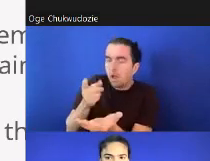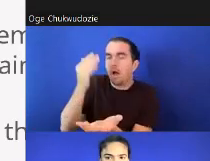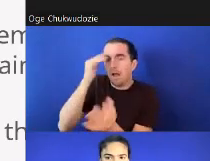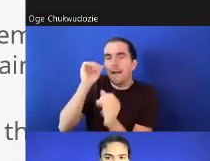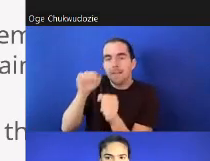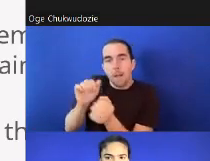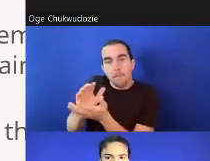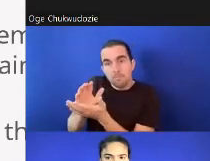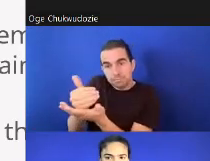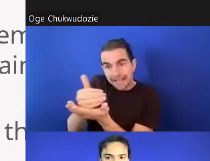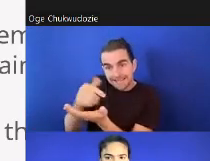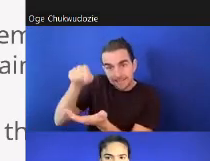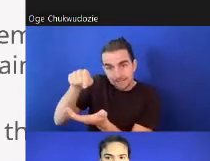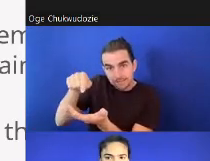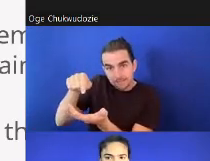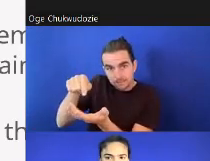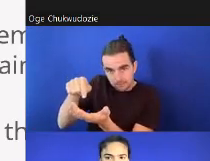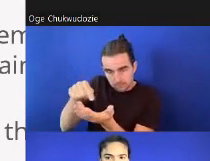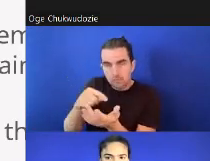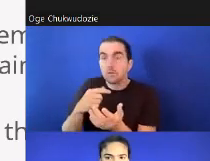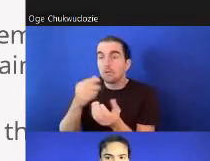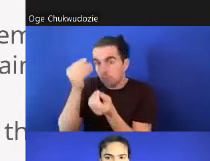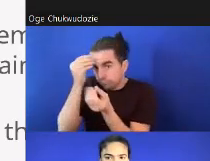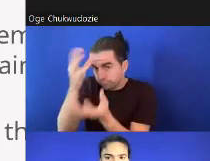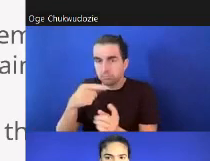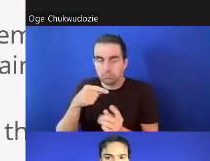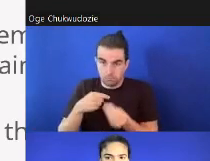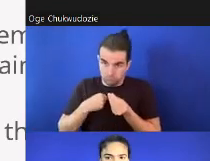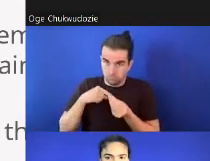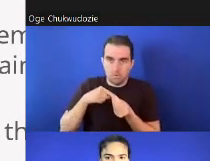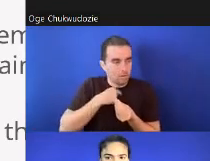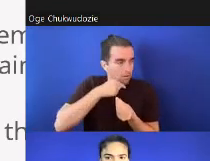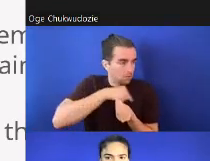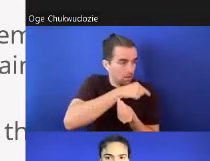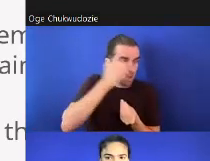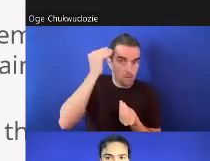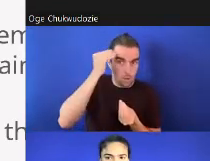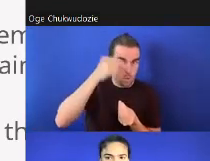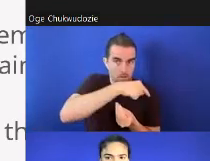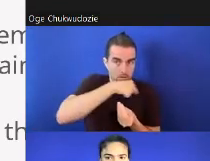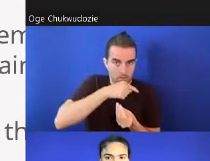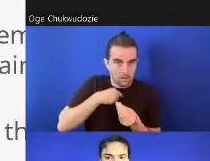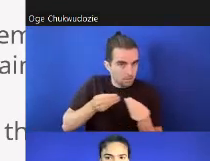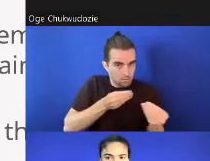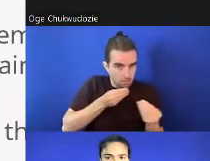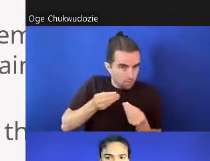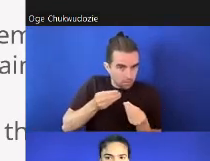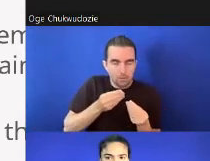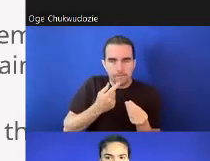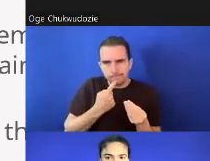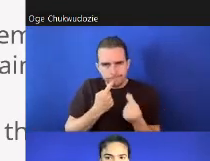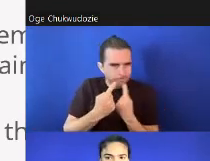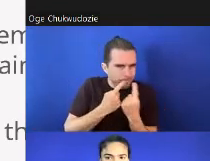of concern, and also the alleged person. We encourage people to report even when they are not